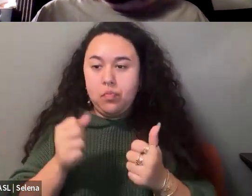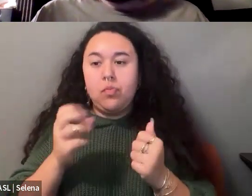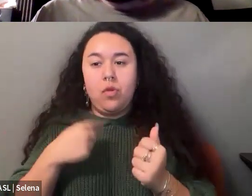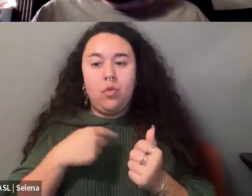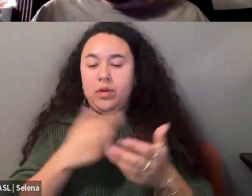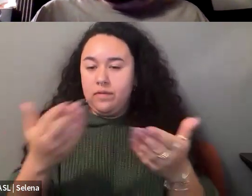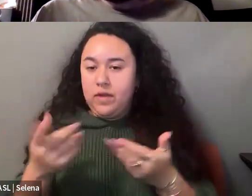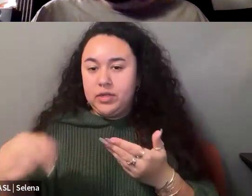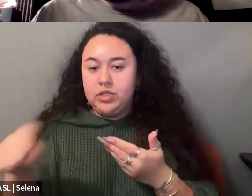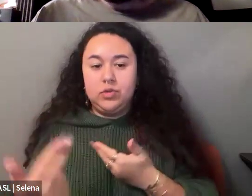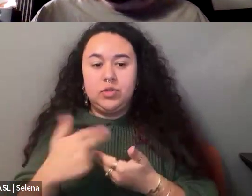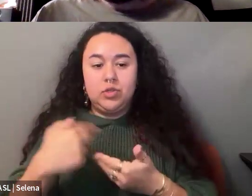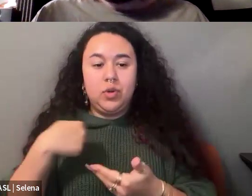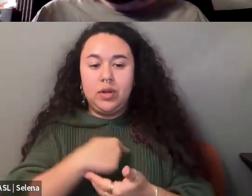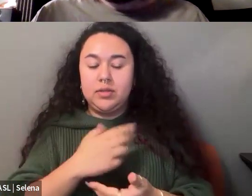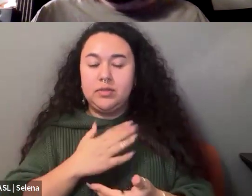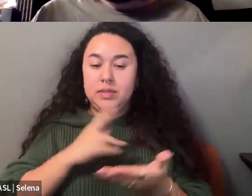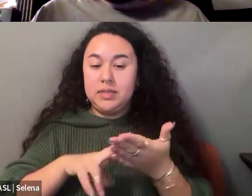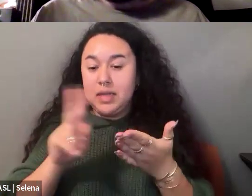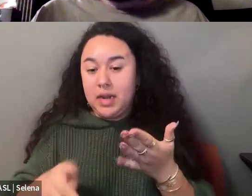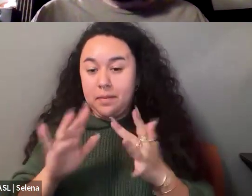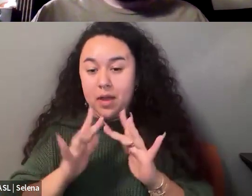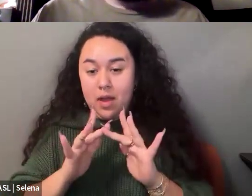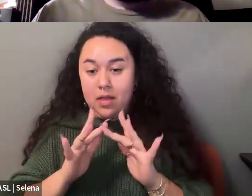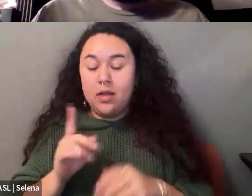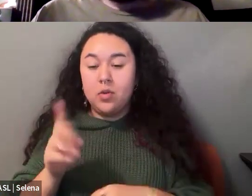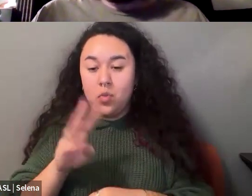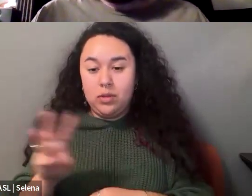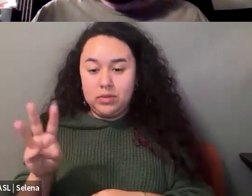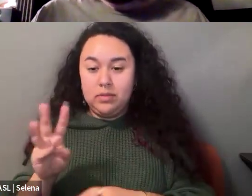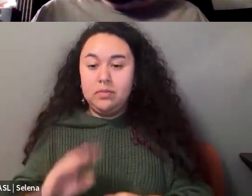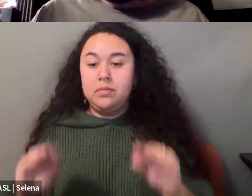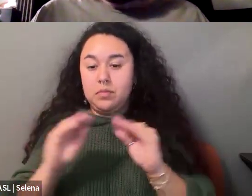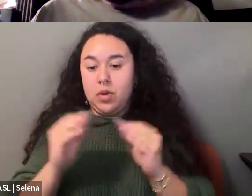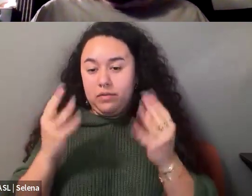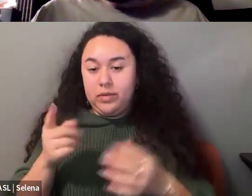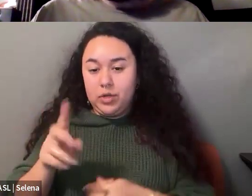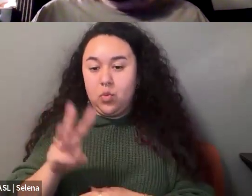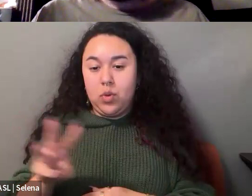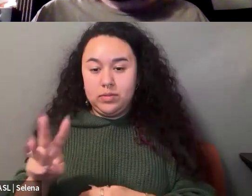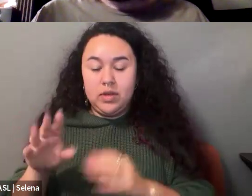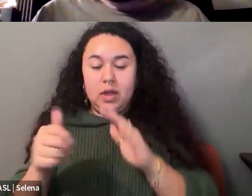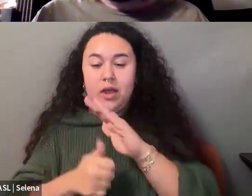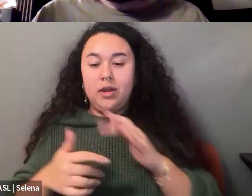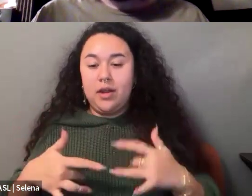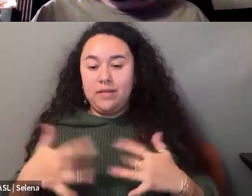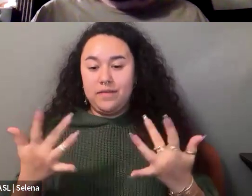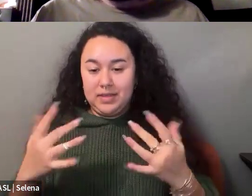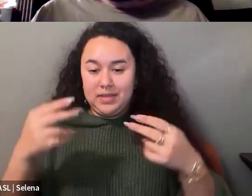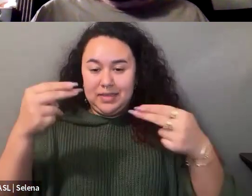we invite you to join us. Please sign up on the website. You can find more information there under our events